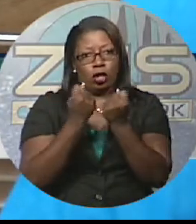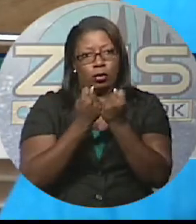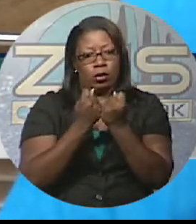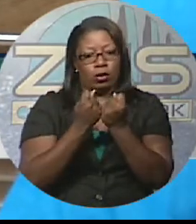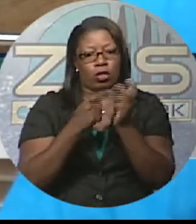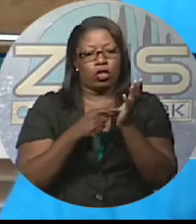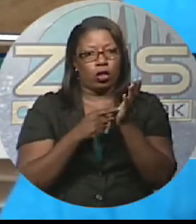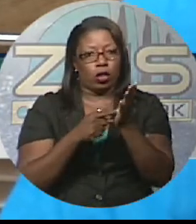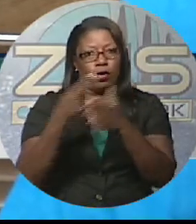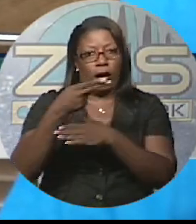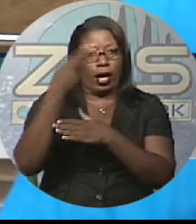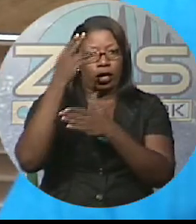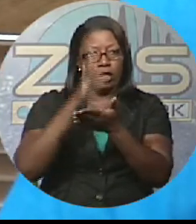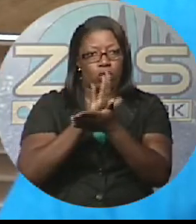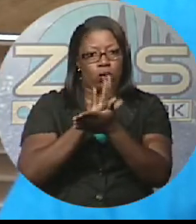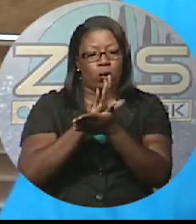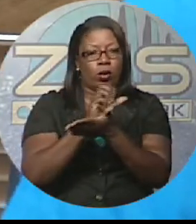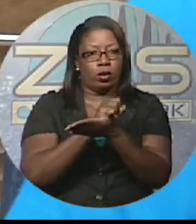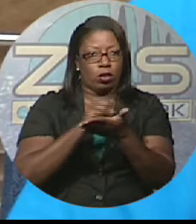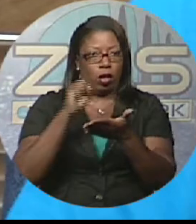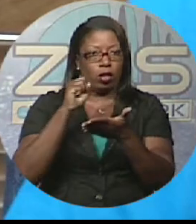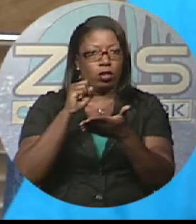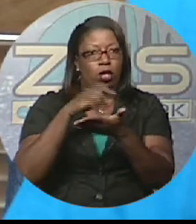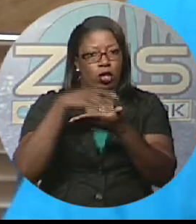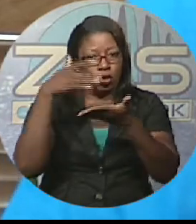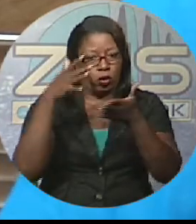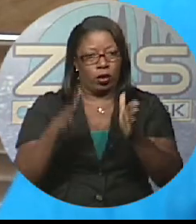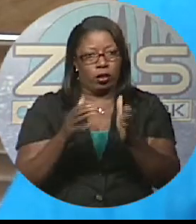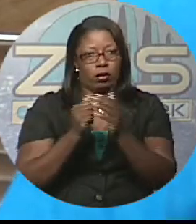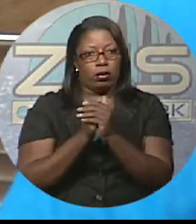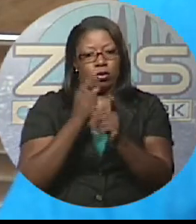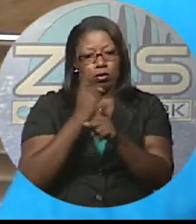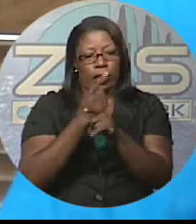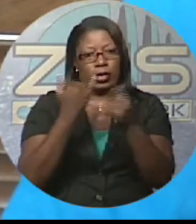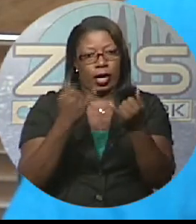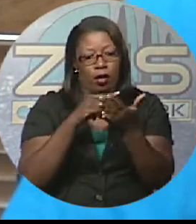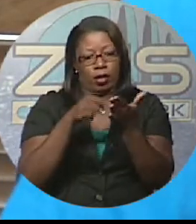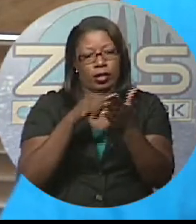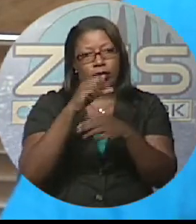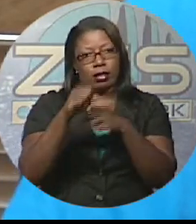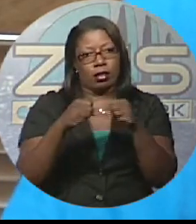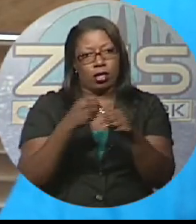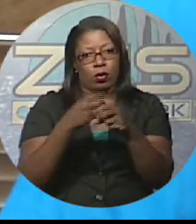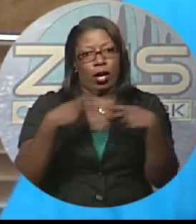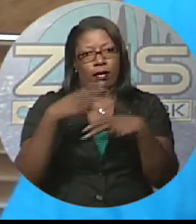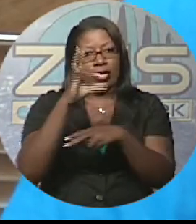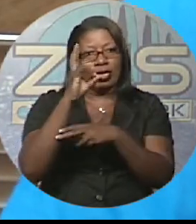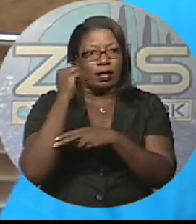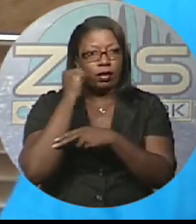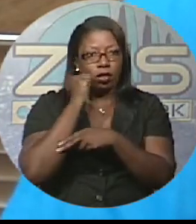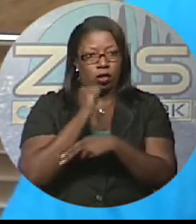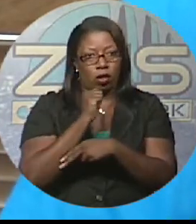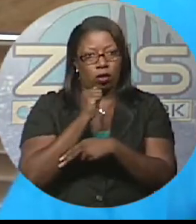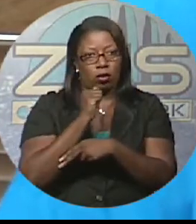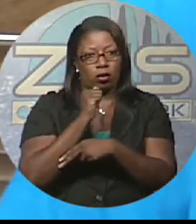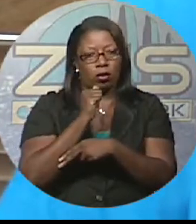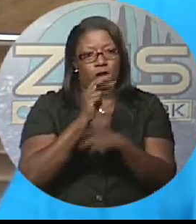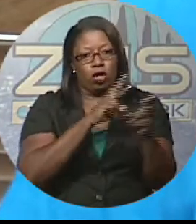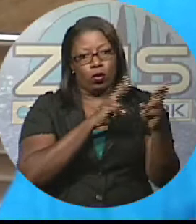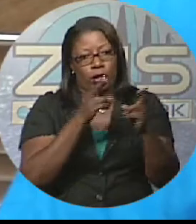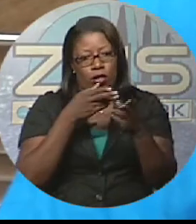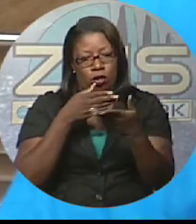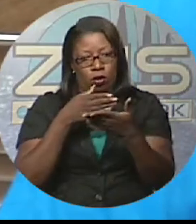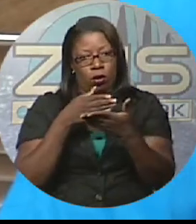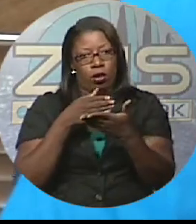high school students. So far we have, for this year, we have 7 girls that are already straight to go off to